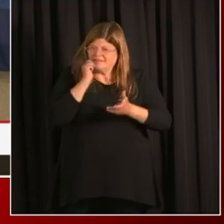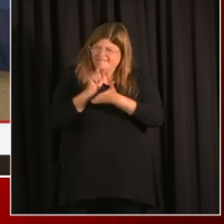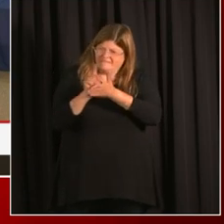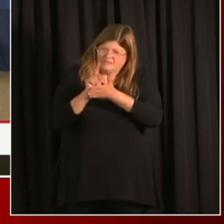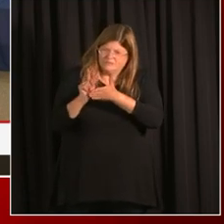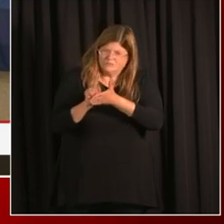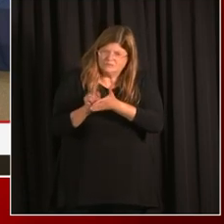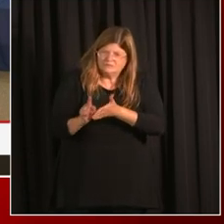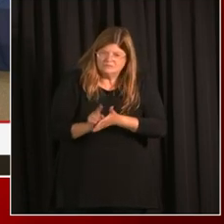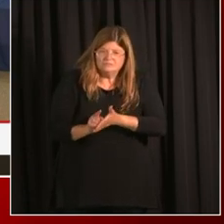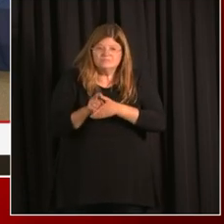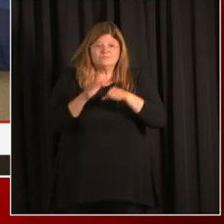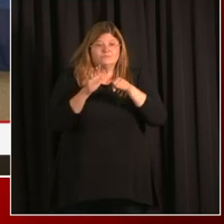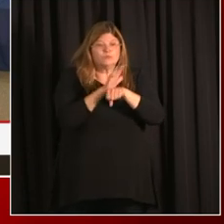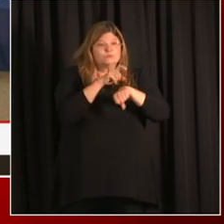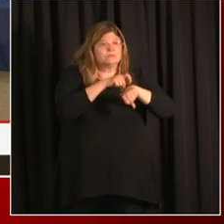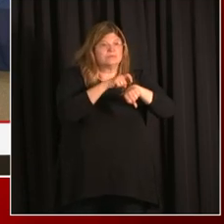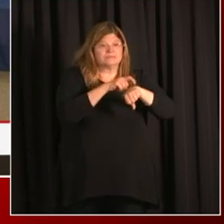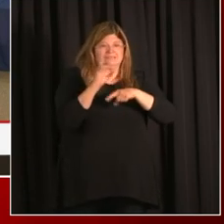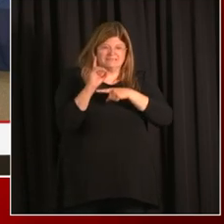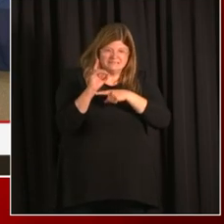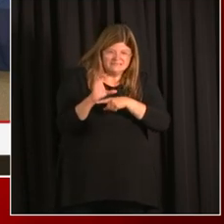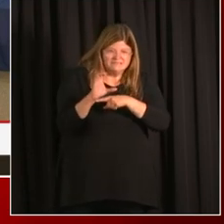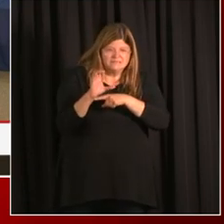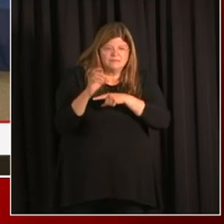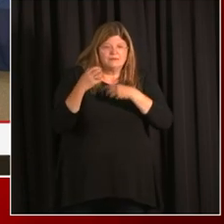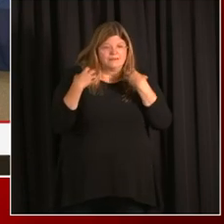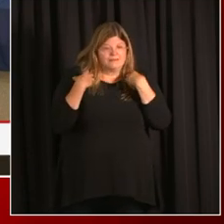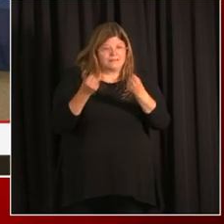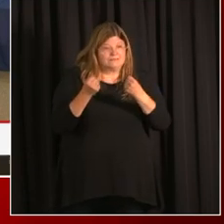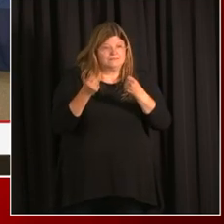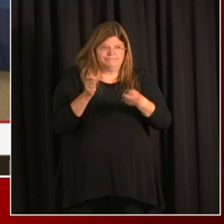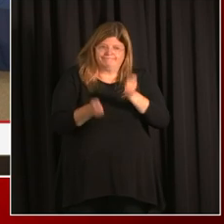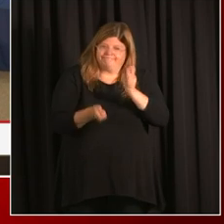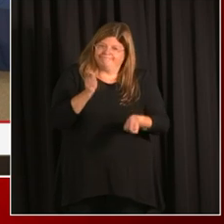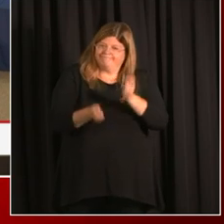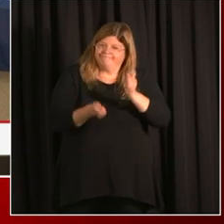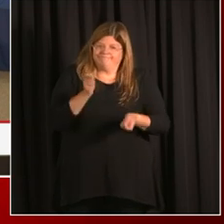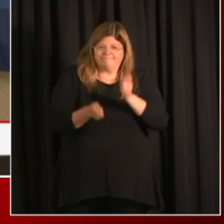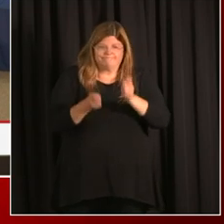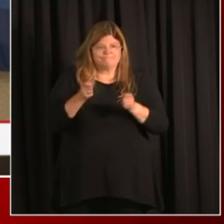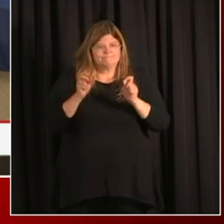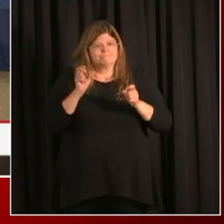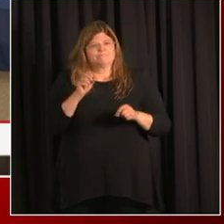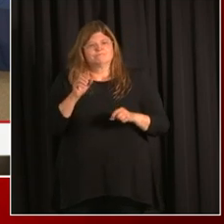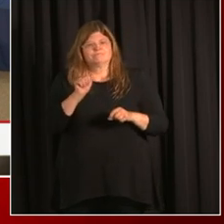team at DC Health to reflect any necessary changes to the guidances. Those are available at